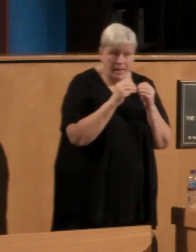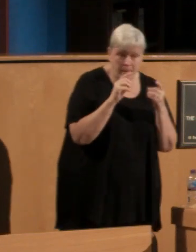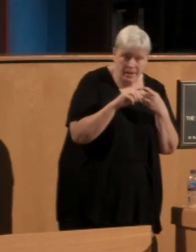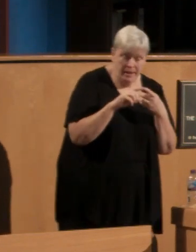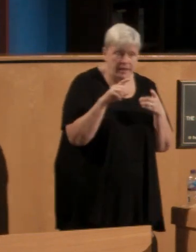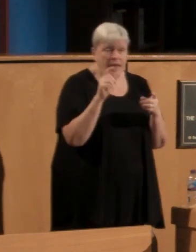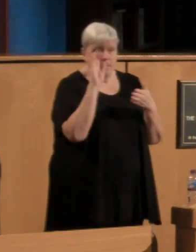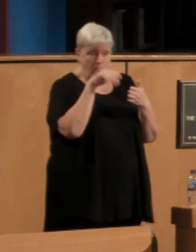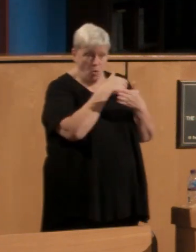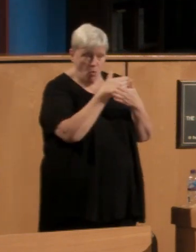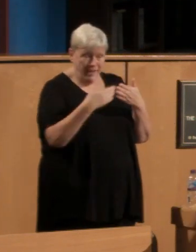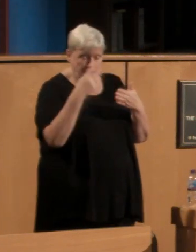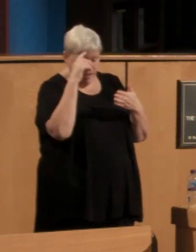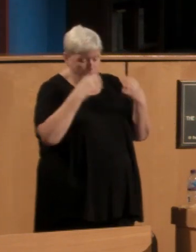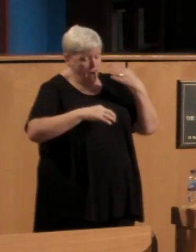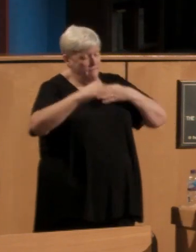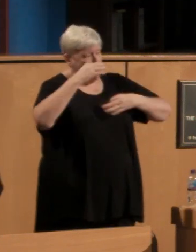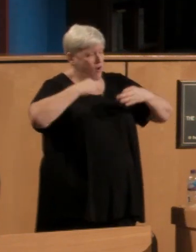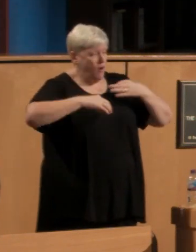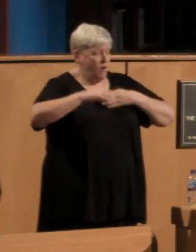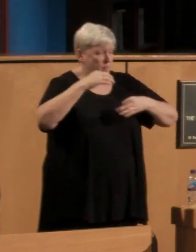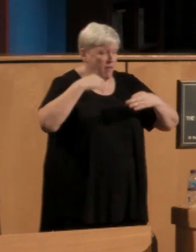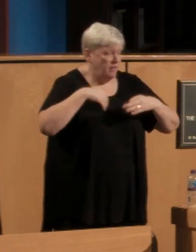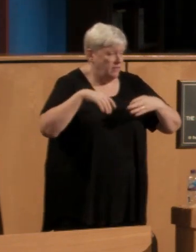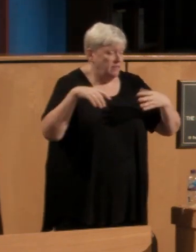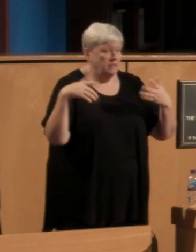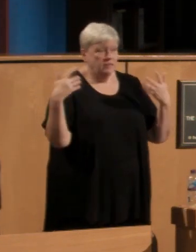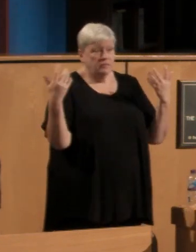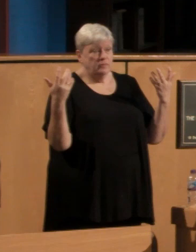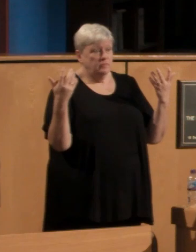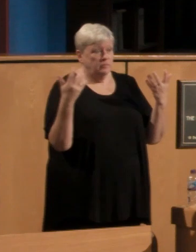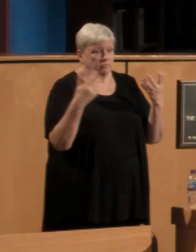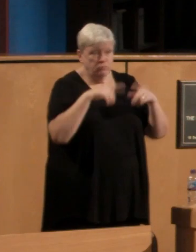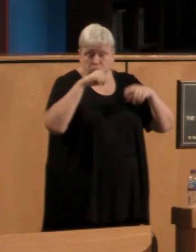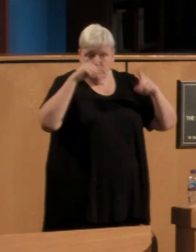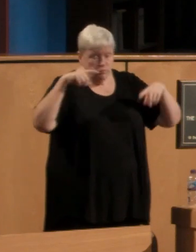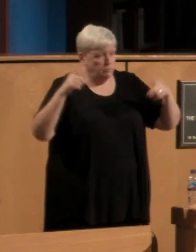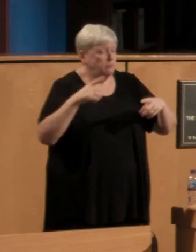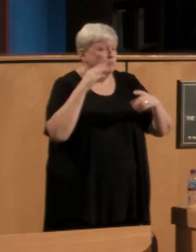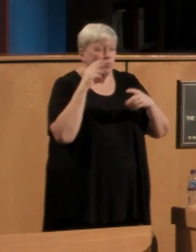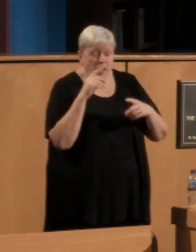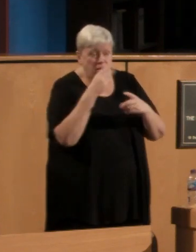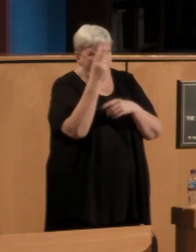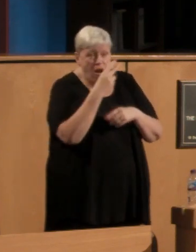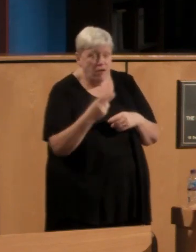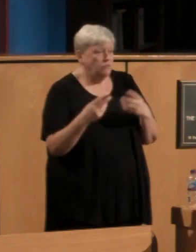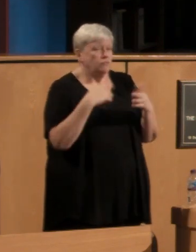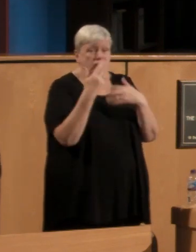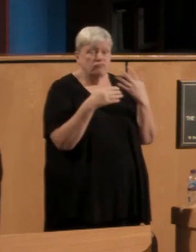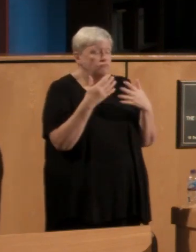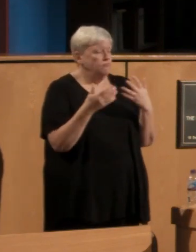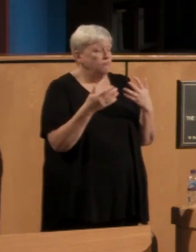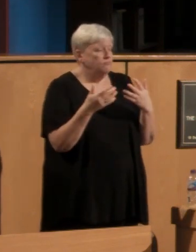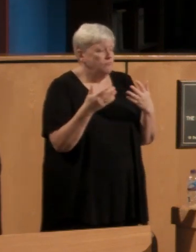a poet, performer, games maker. I just make all kinds of weird and wonderful art. And I